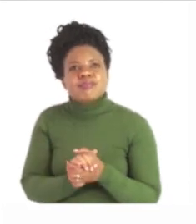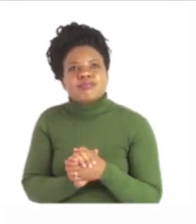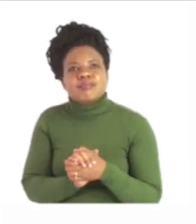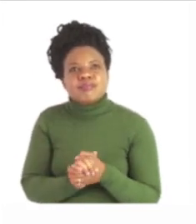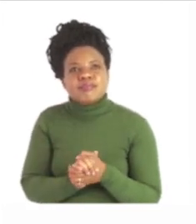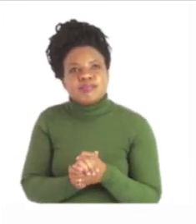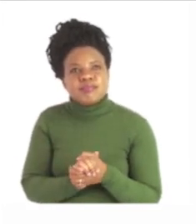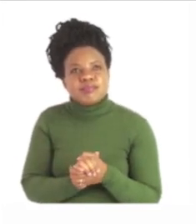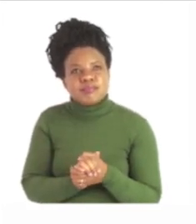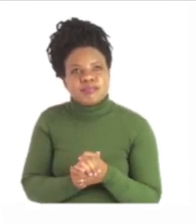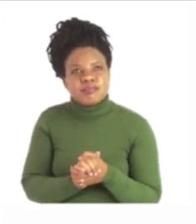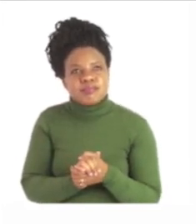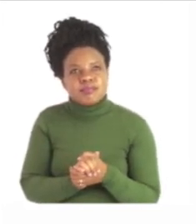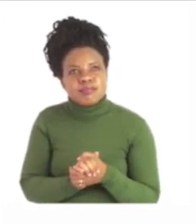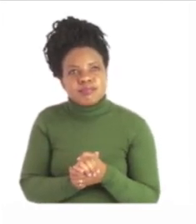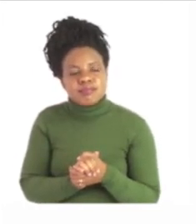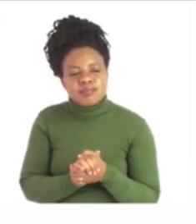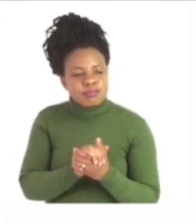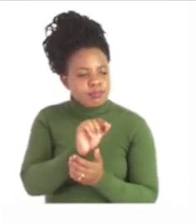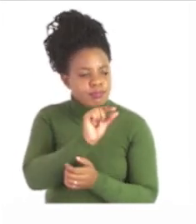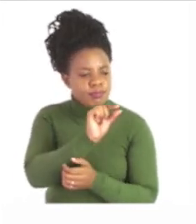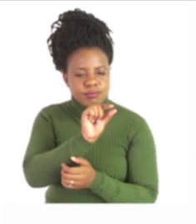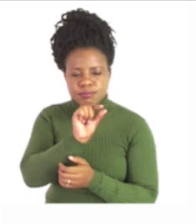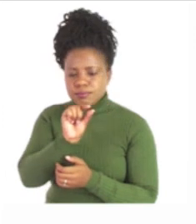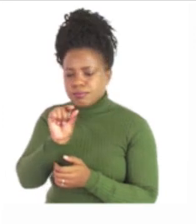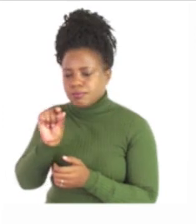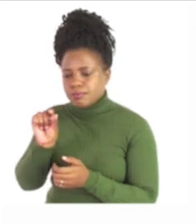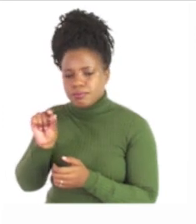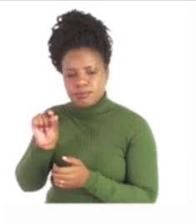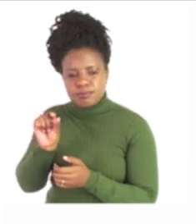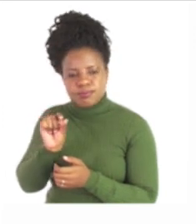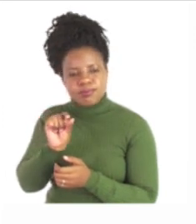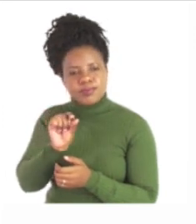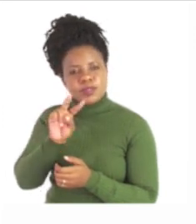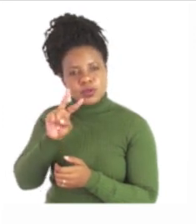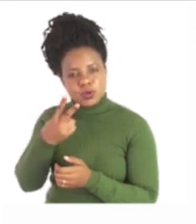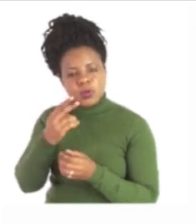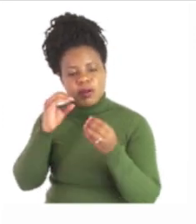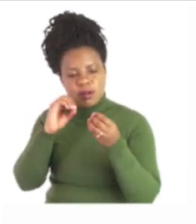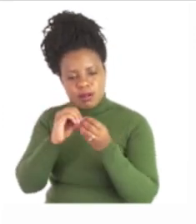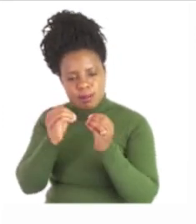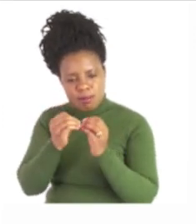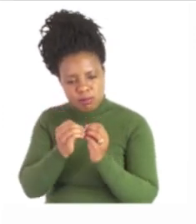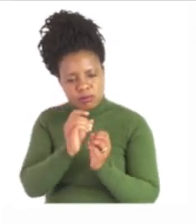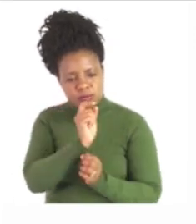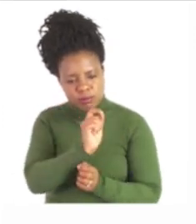identify or just write down all the square numbers on that list or from that